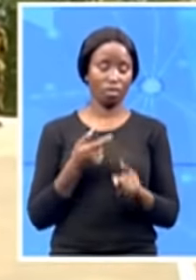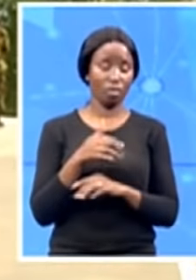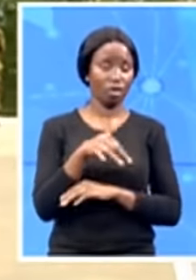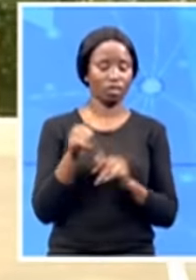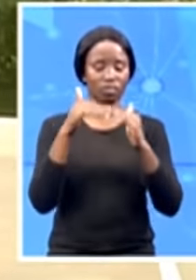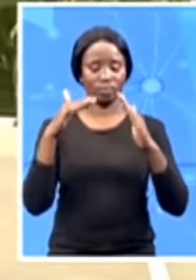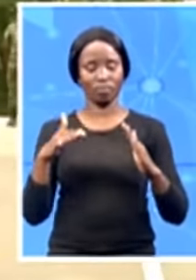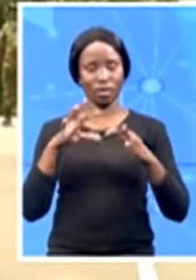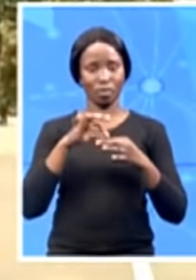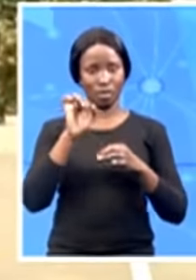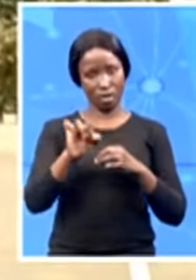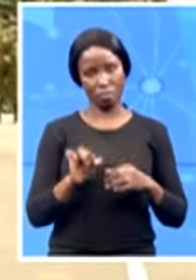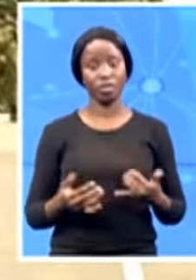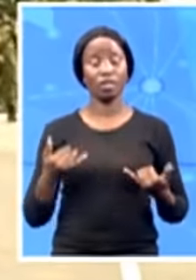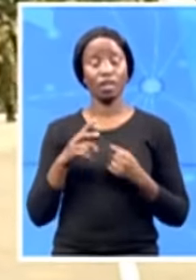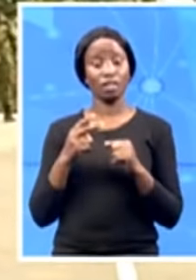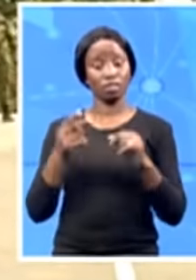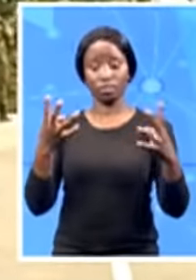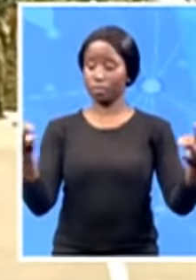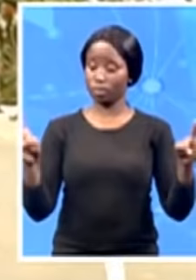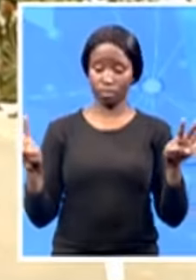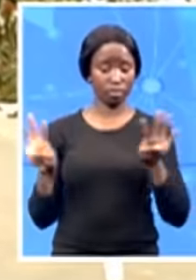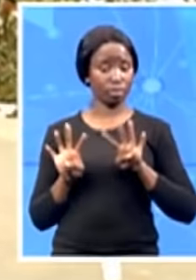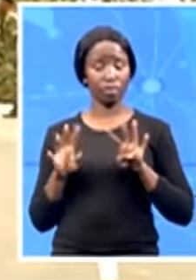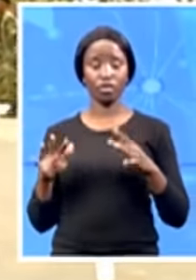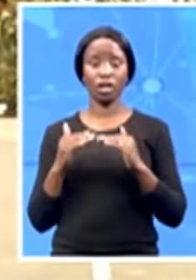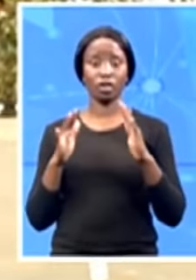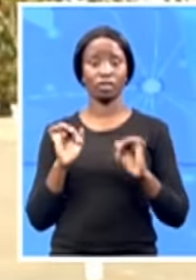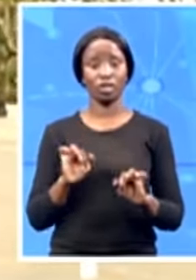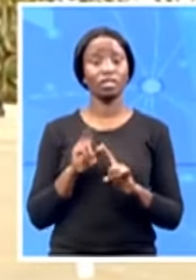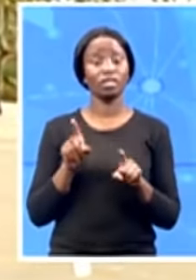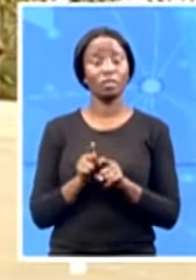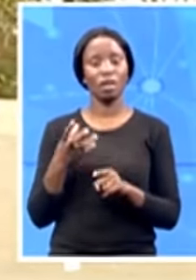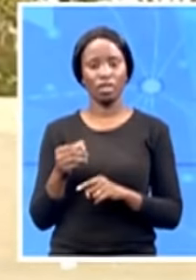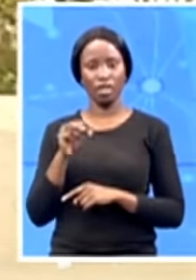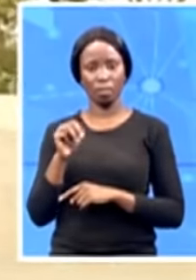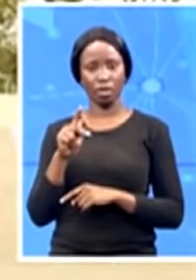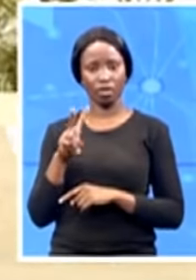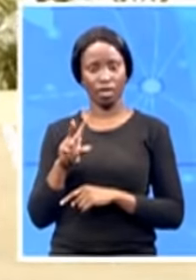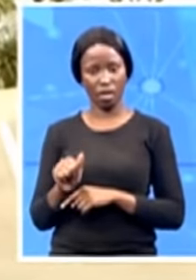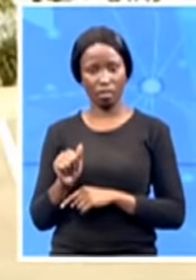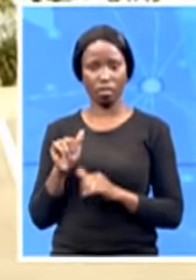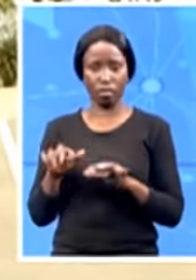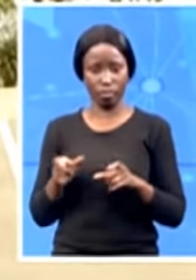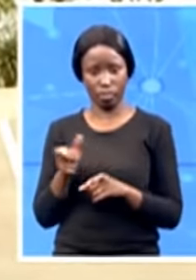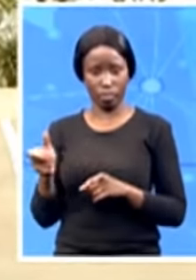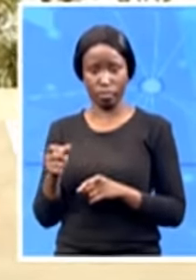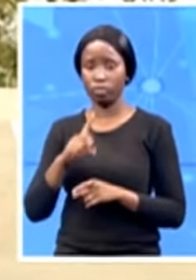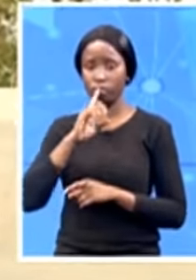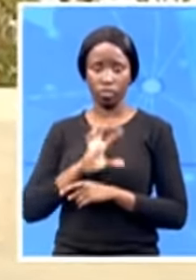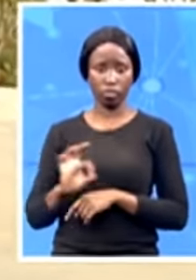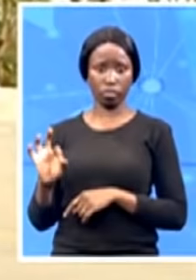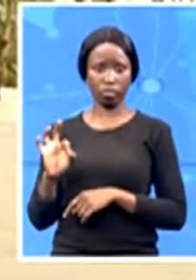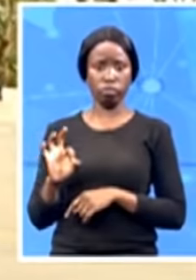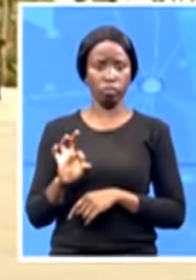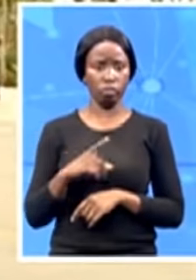aside from members of the Umkhonto who are here, it has been very quiet. Of course, we were expecting from this morning that